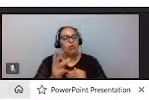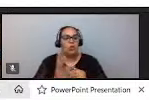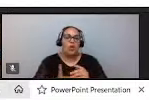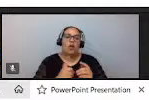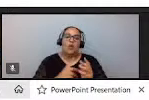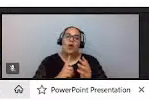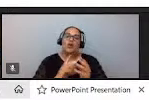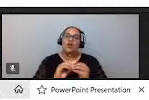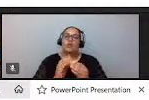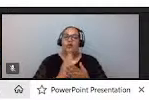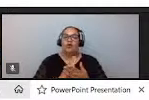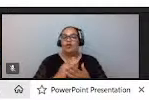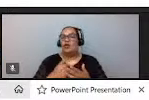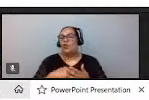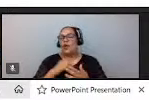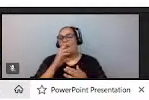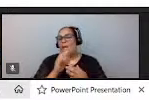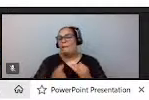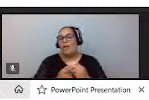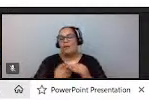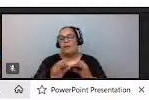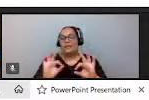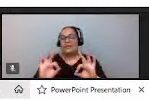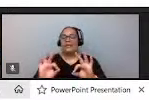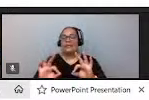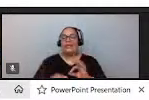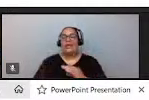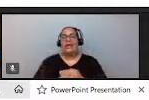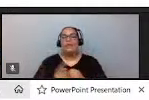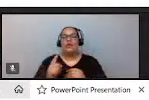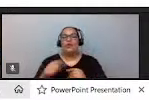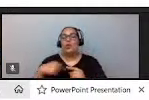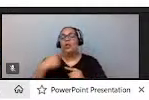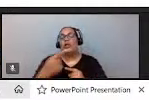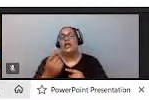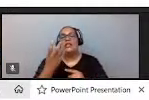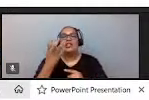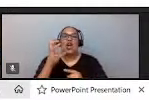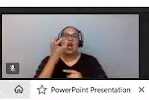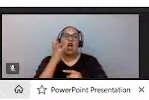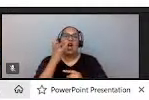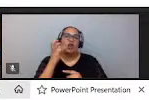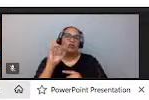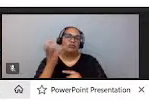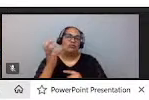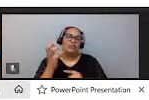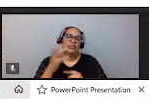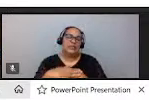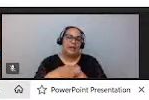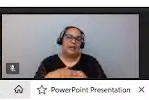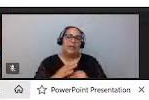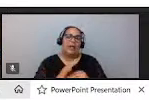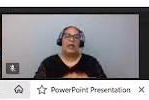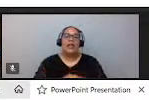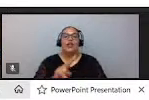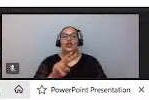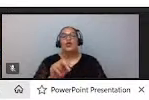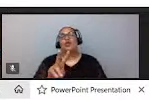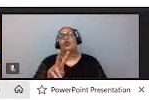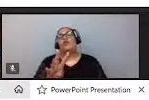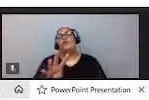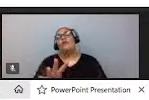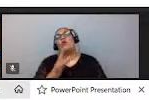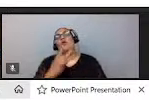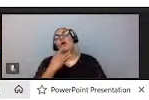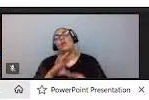ensure uh that we don't land up in a similar situation come to the next Citrus season and then into the later 2024 uh